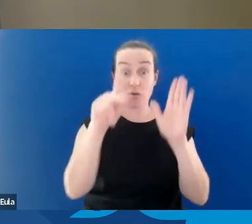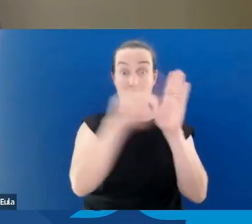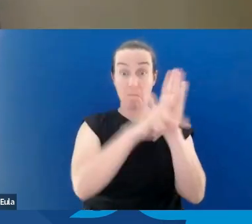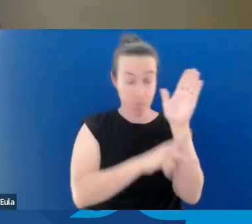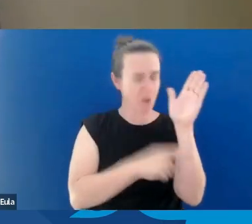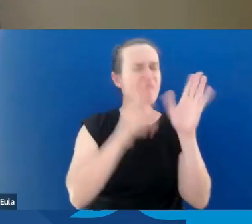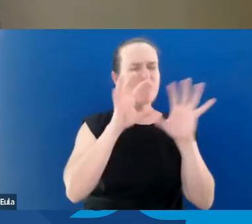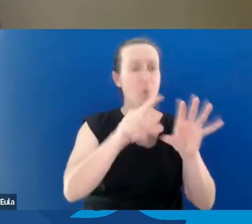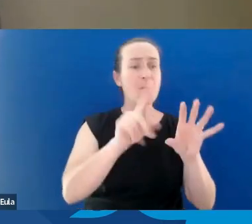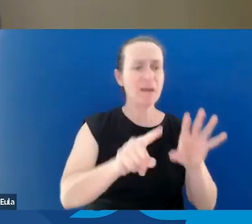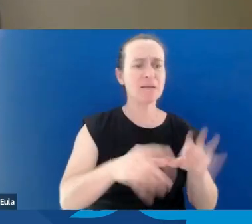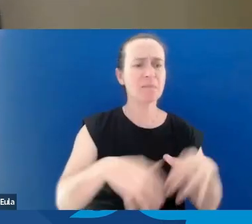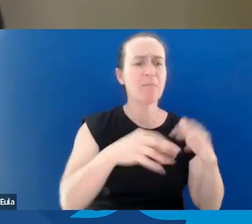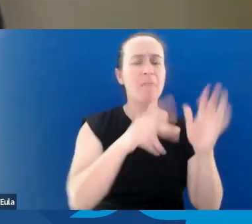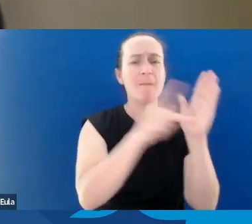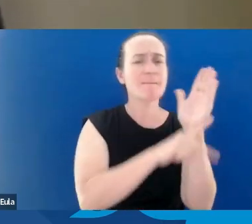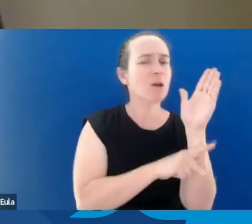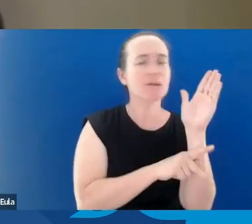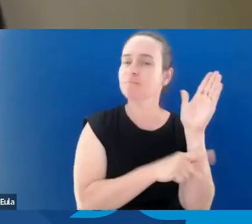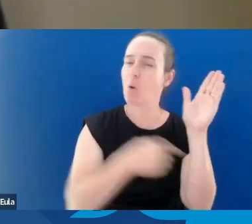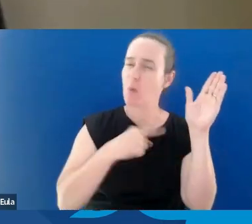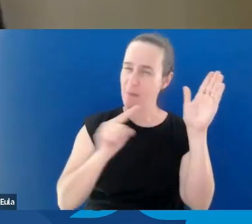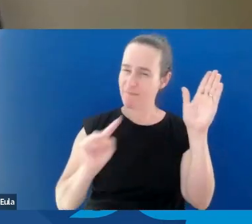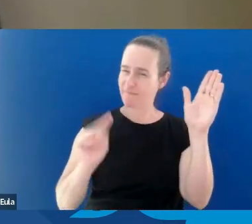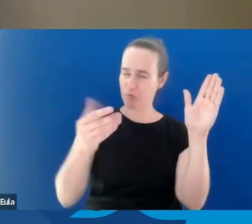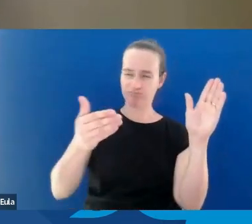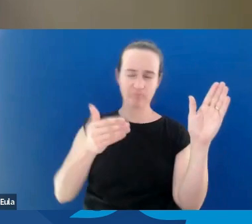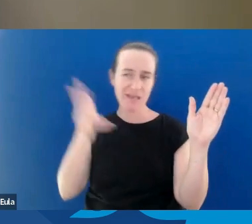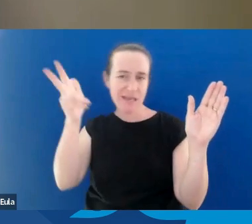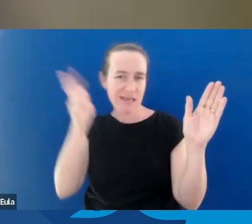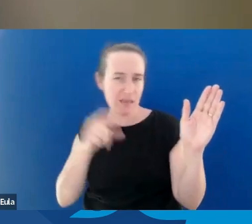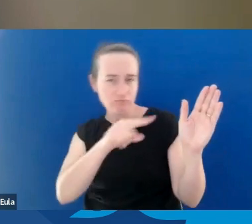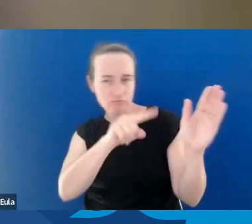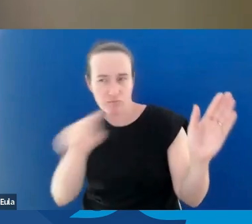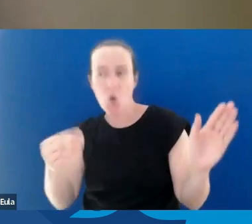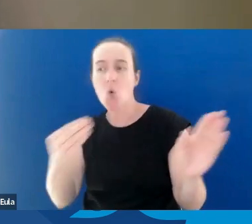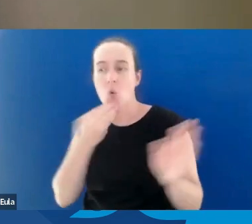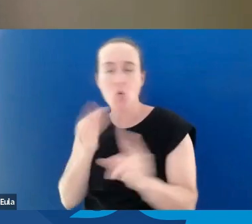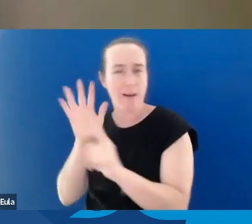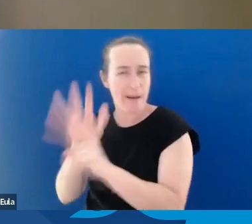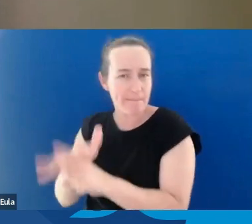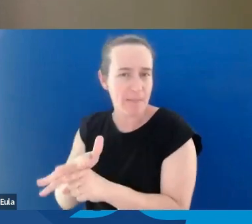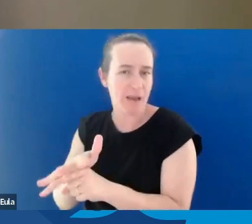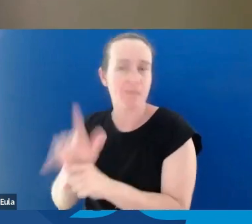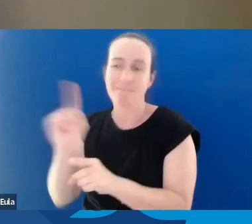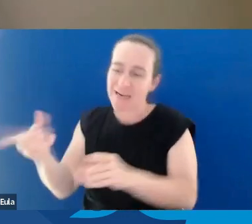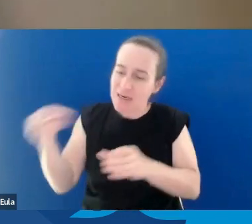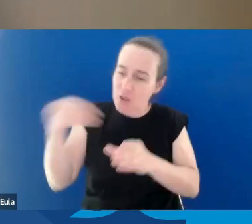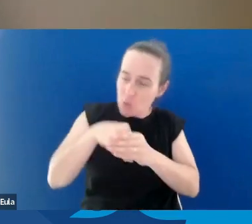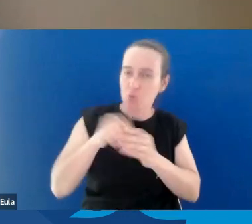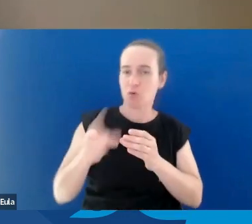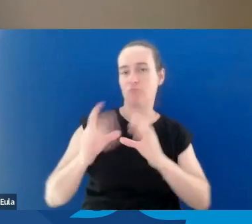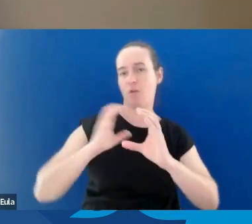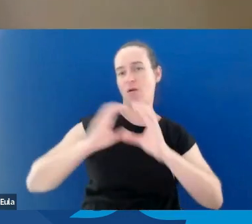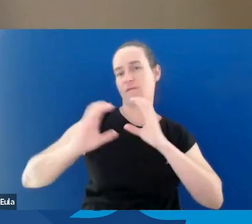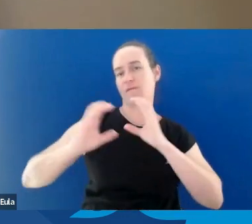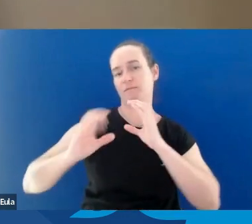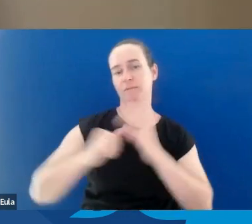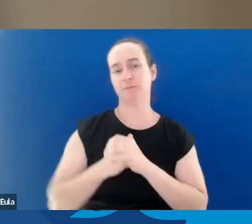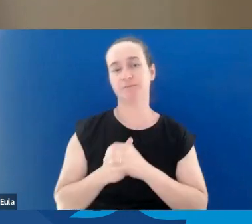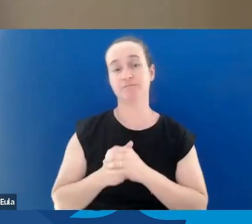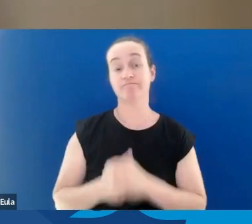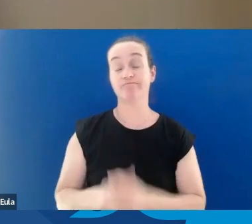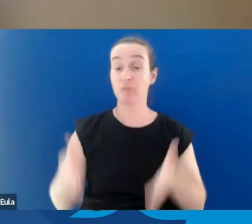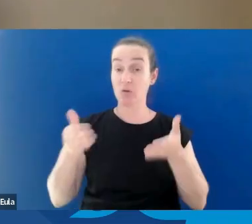without the voices of those most affected being included in that conversation. And then today's webinar, as